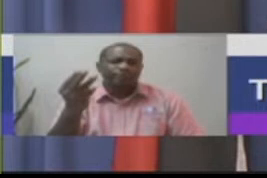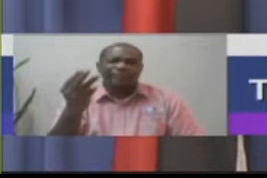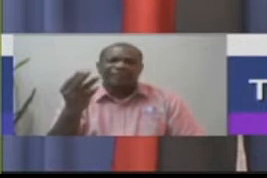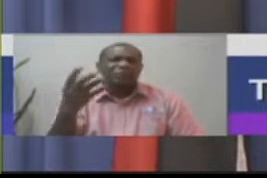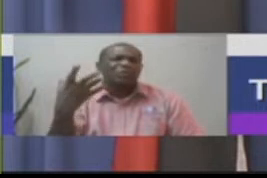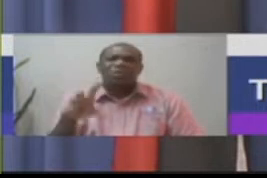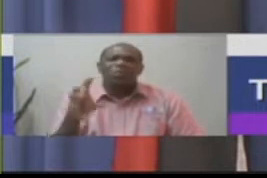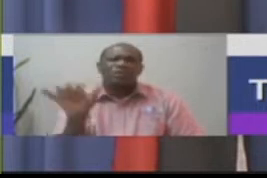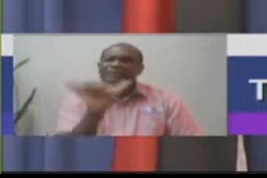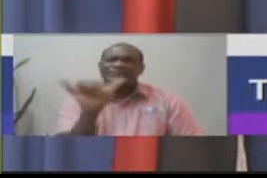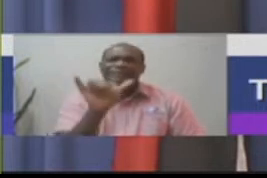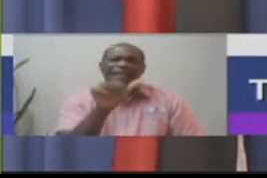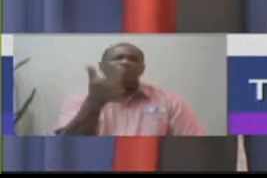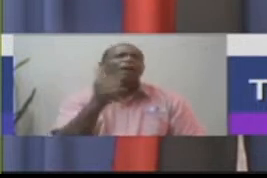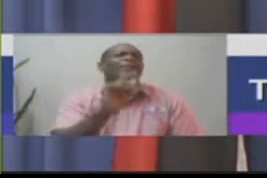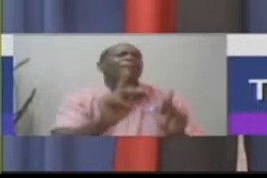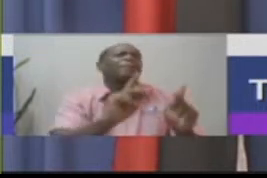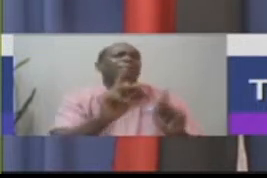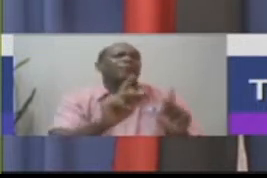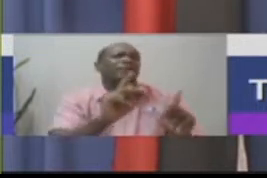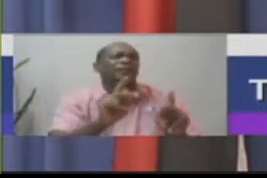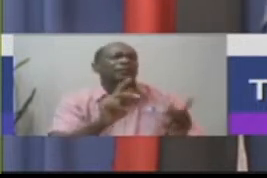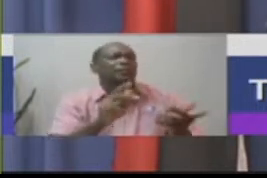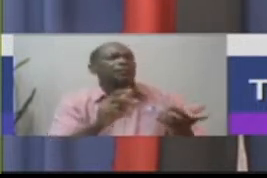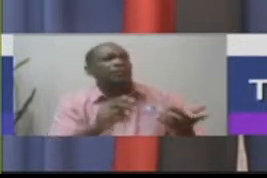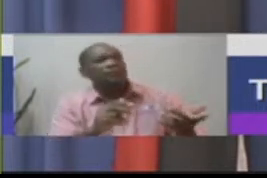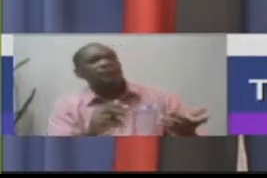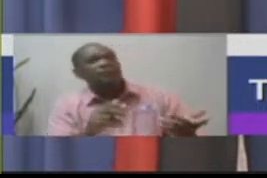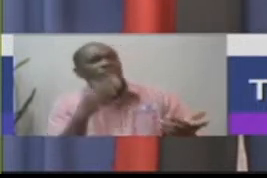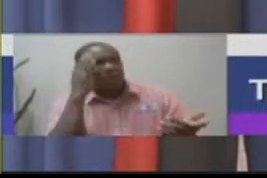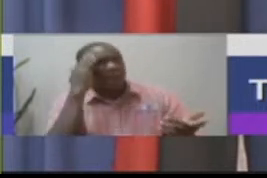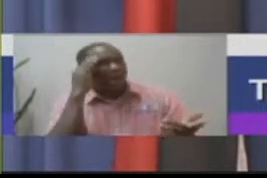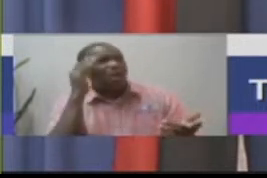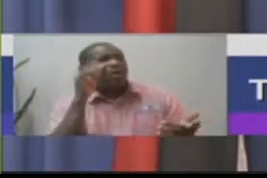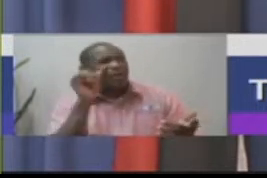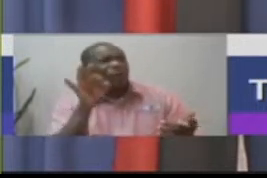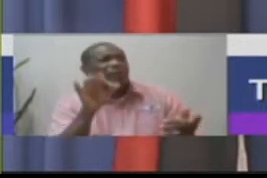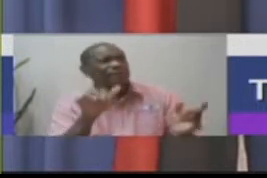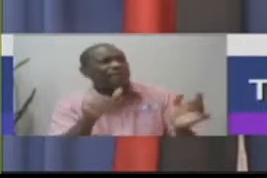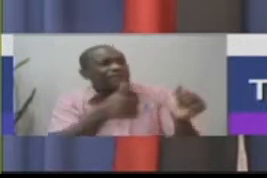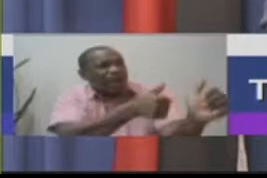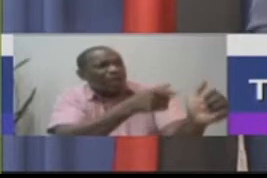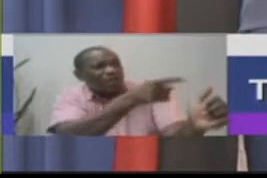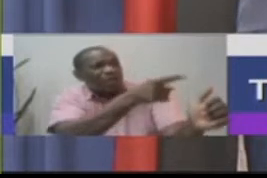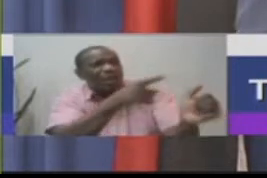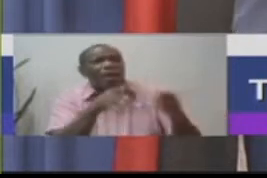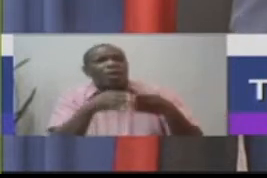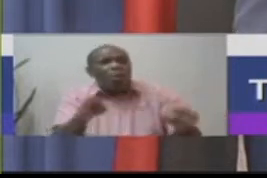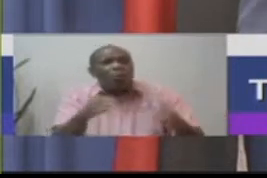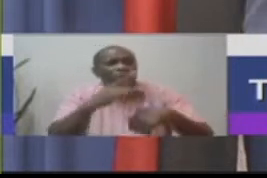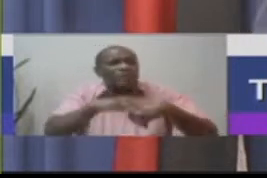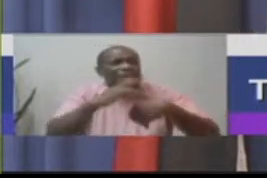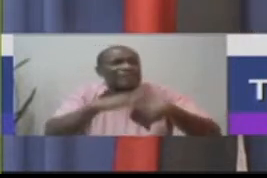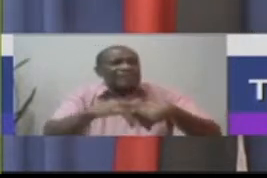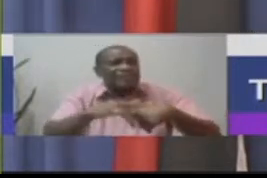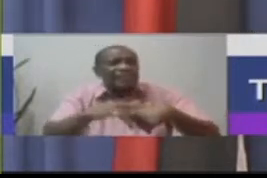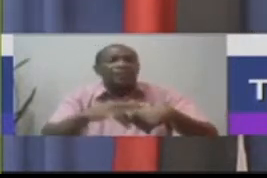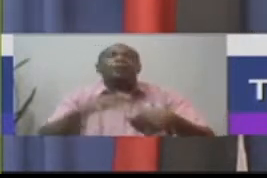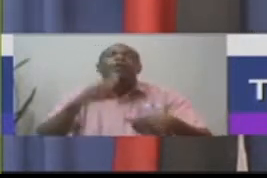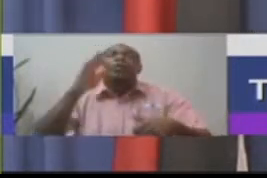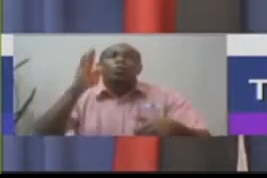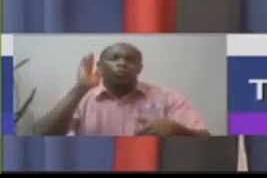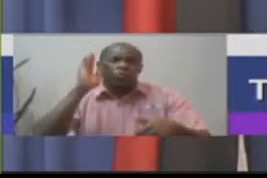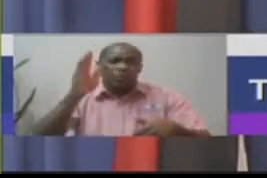it. We know if we do it, it's likely to happen, which is to open up too early, get ourselves forced